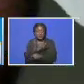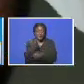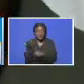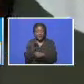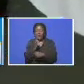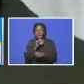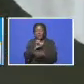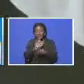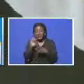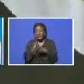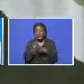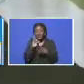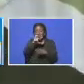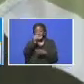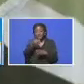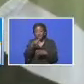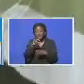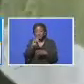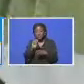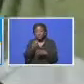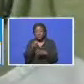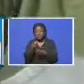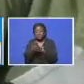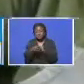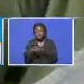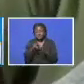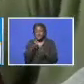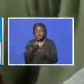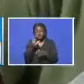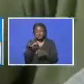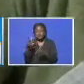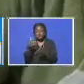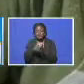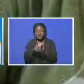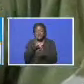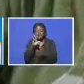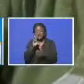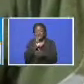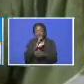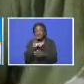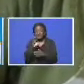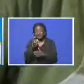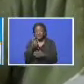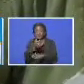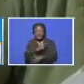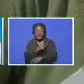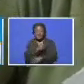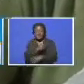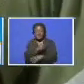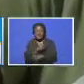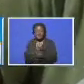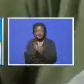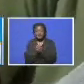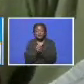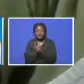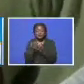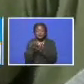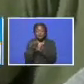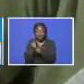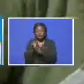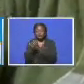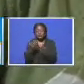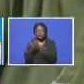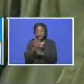an additional 33,600 doses procured through the Pan American Health Organization COVAX facility. Fern